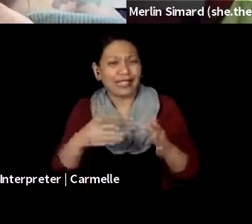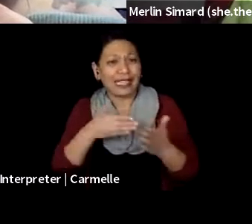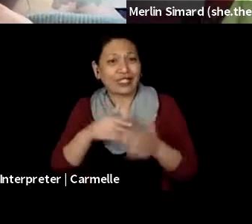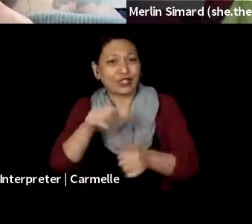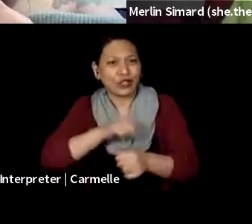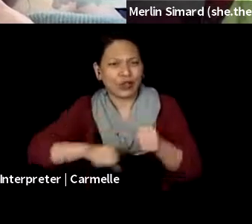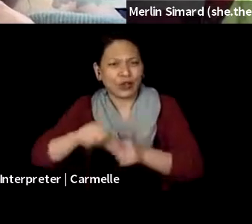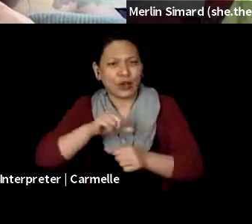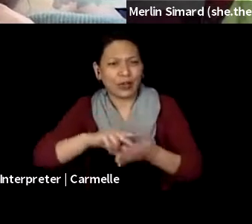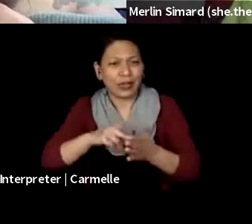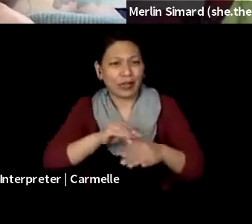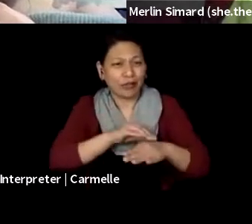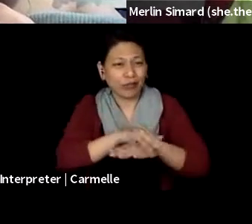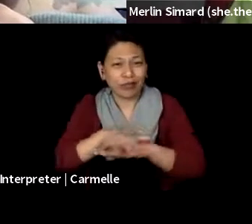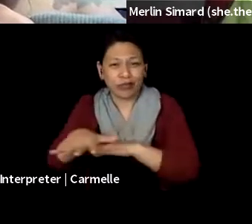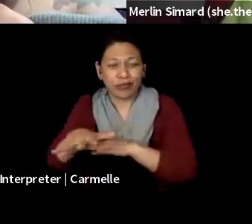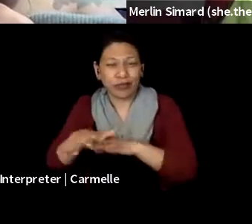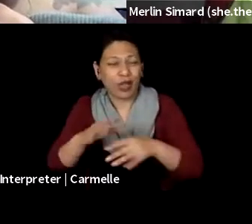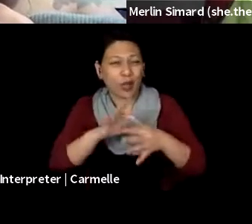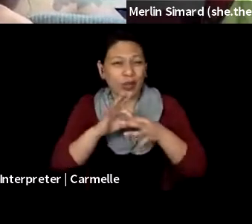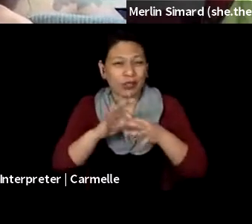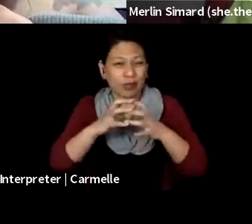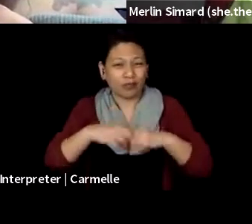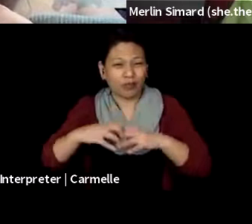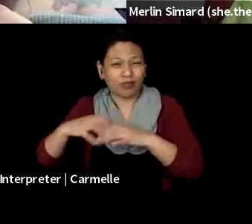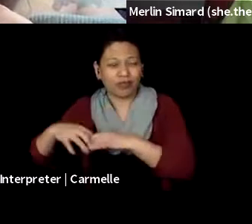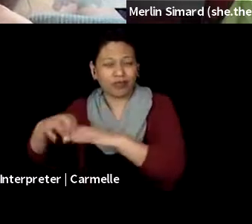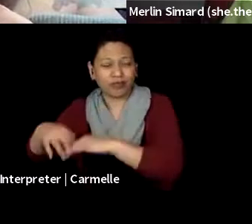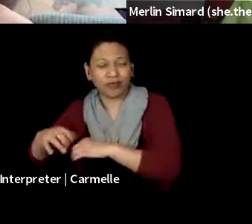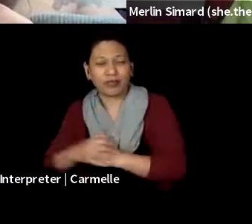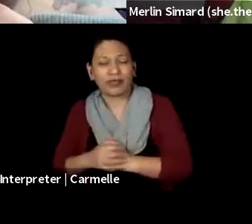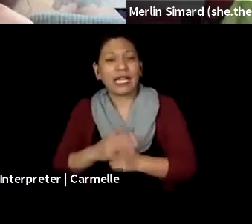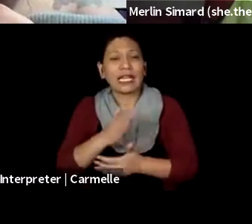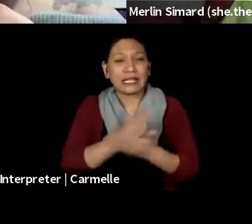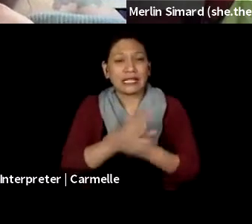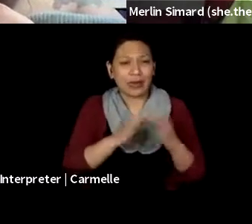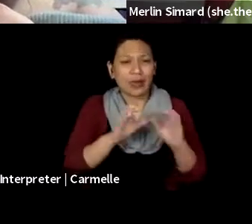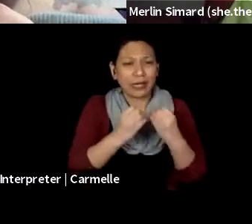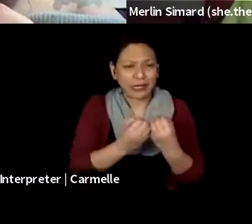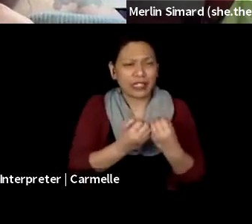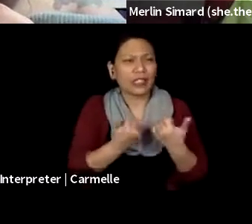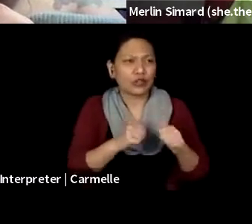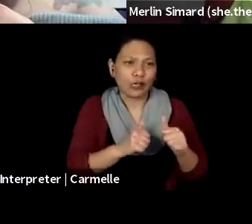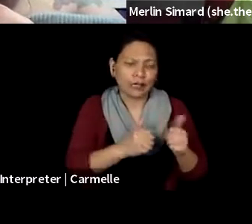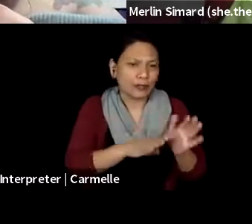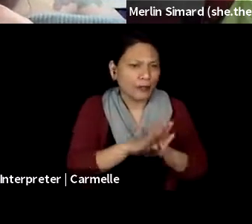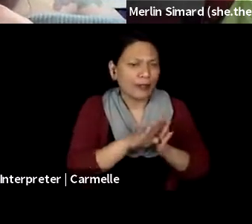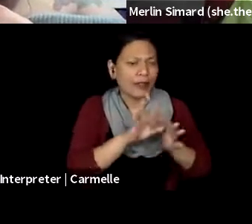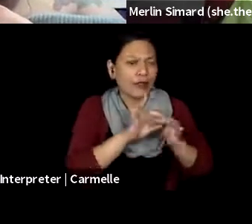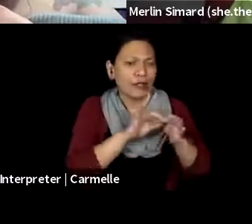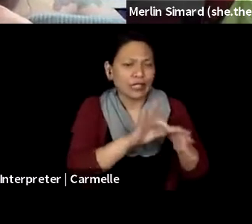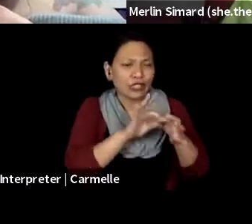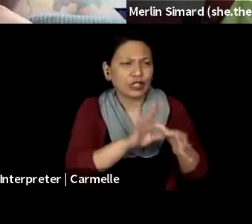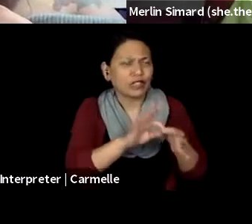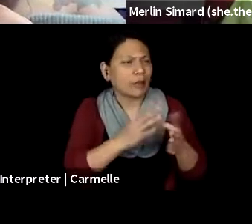those relationships that we've been building? There's been a few organizations that I worked really hard to build a relationship with. You know, I was with that